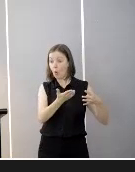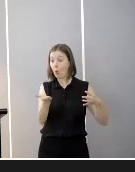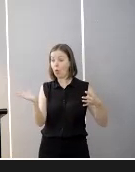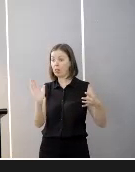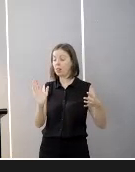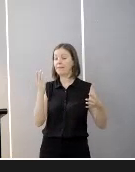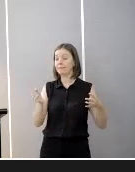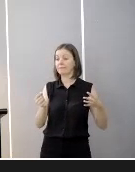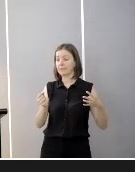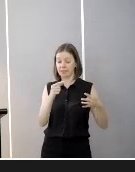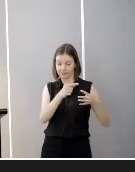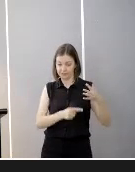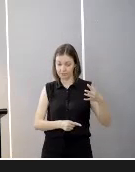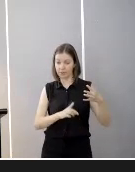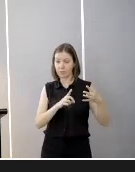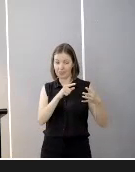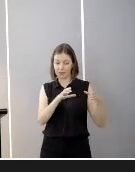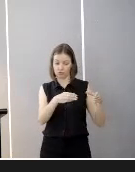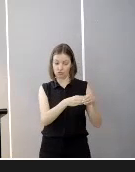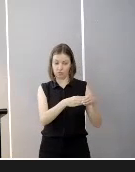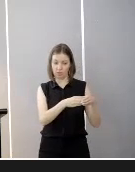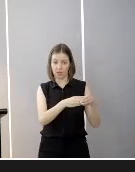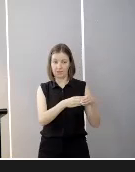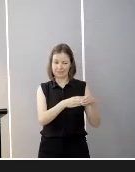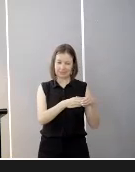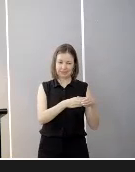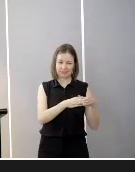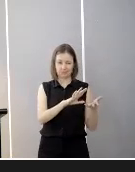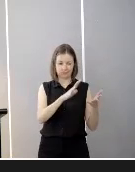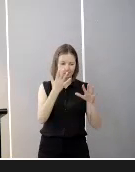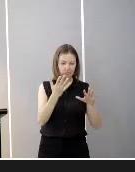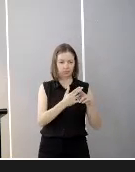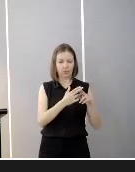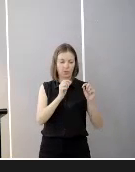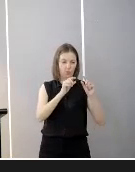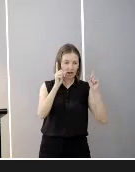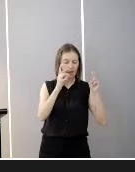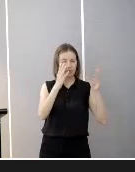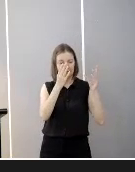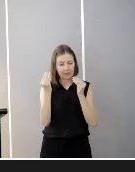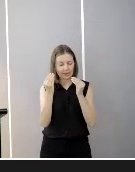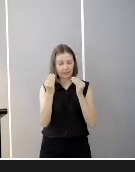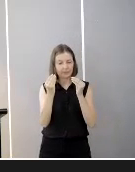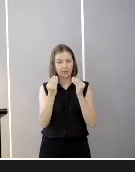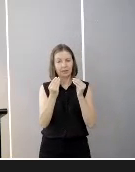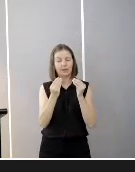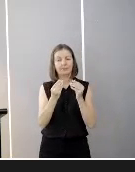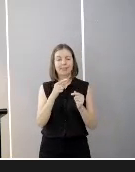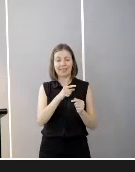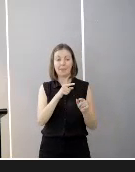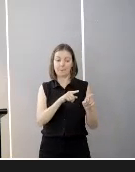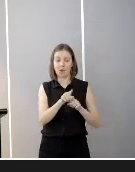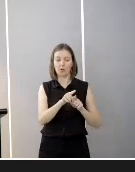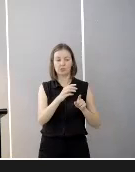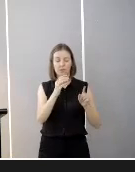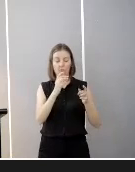relevant to this subgroup. So seeing sleep-wake cycle abnormalities, so a delayed sleep phase. So they're more likely to be